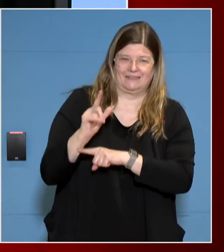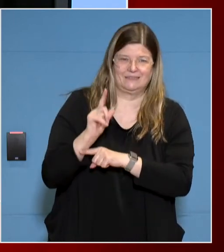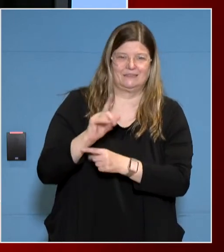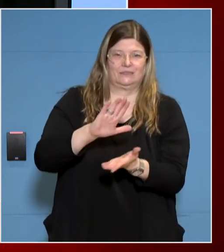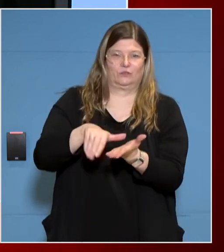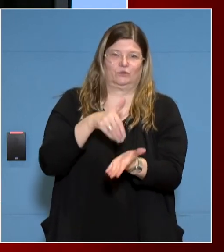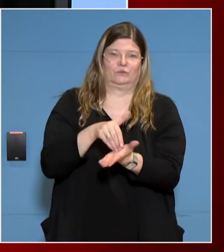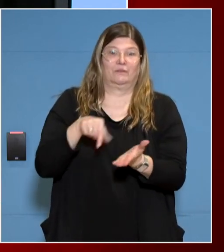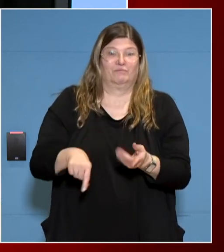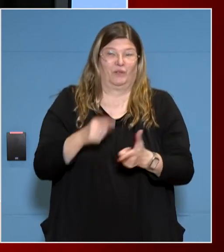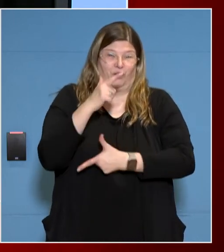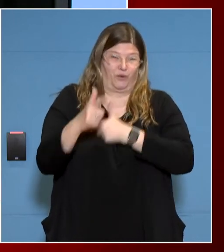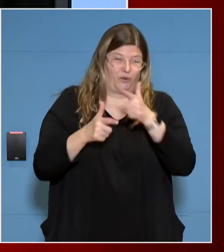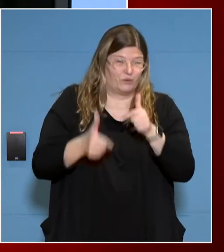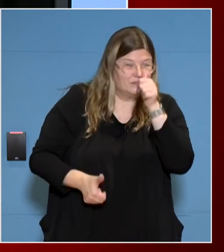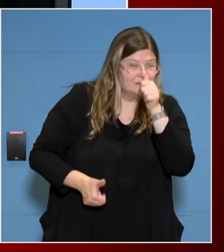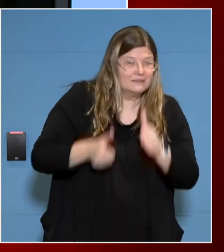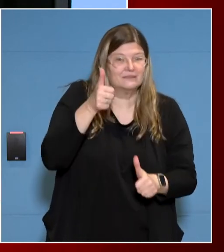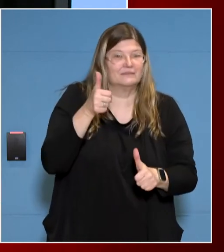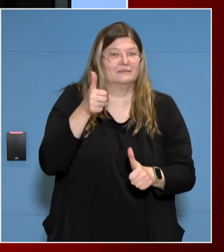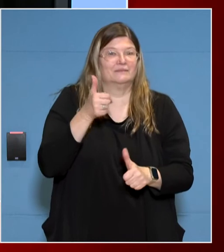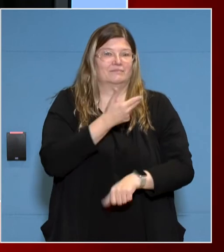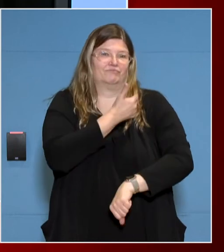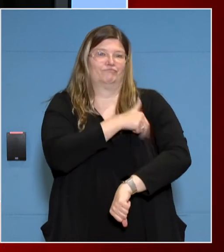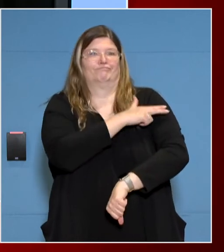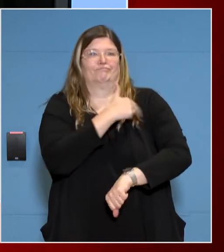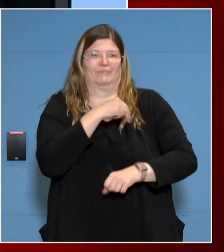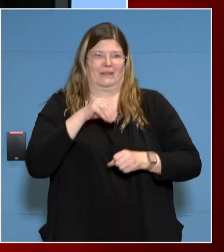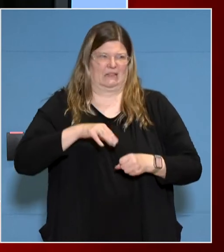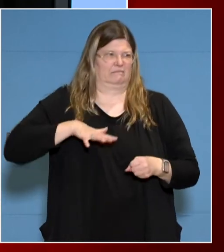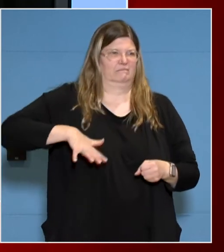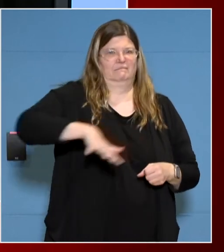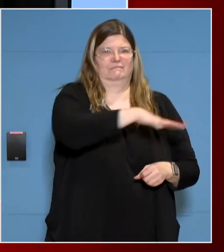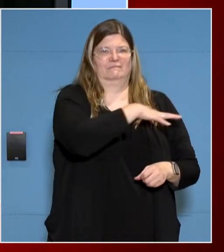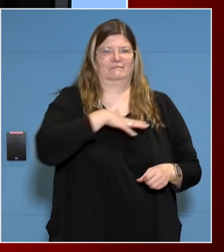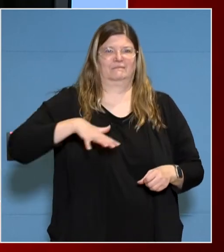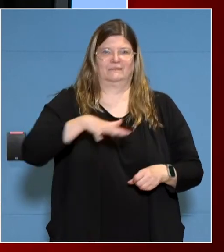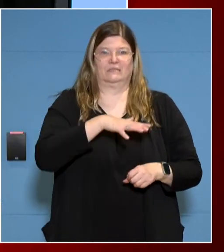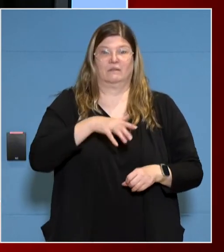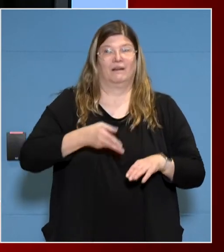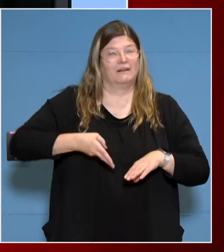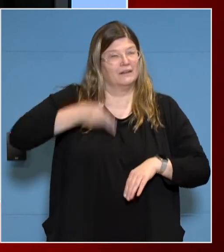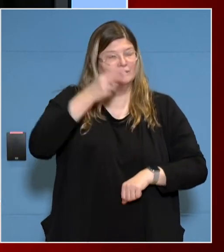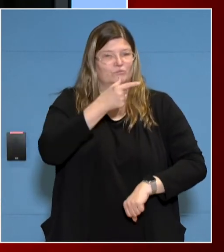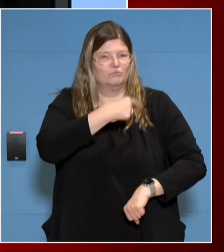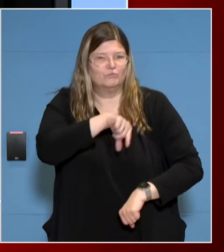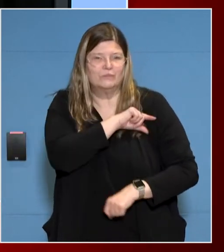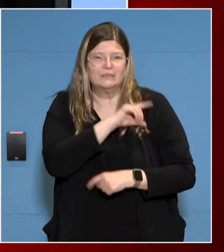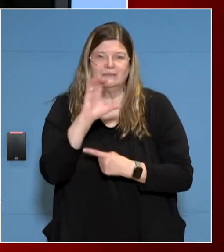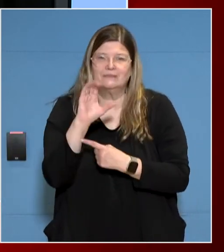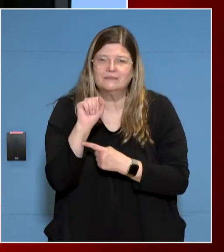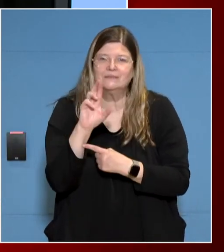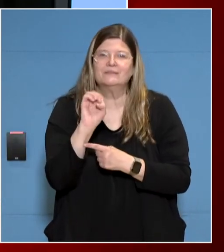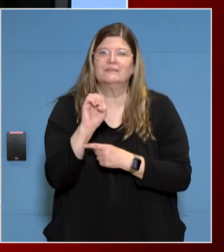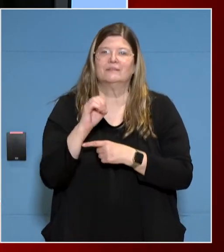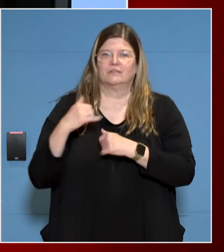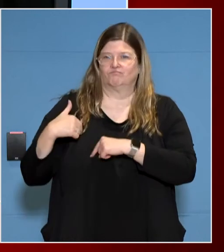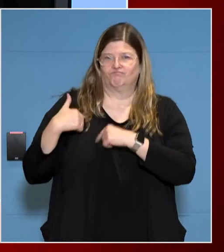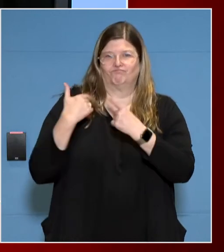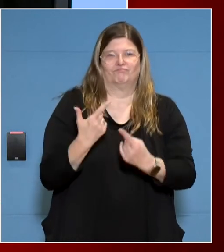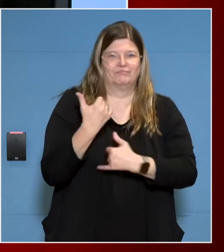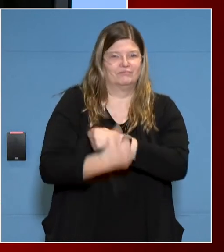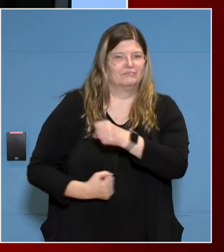to deliver high-quality care, and particularly over the past year, we're incredibly proud of the work that our doctors and